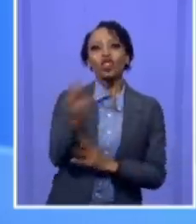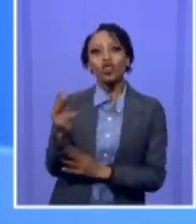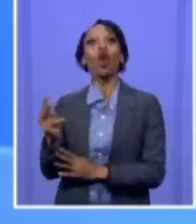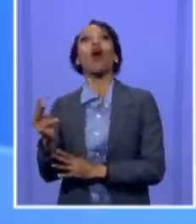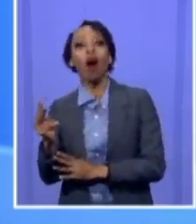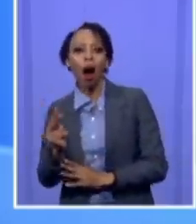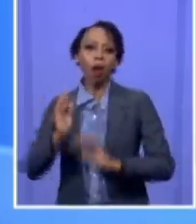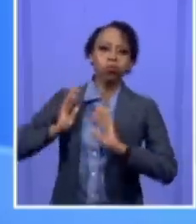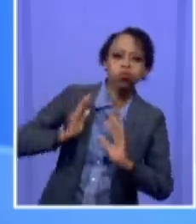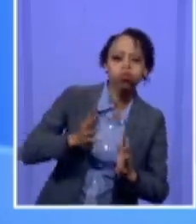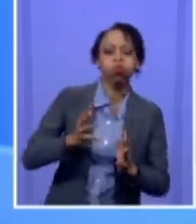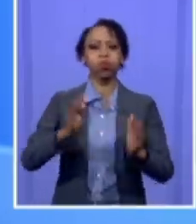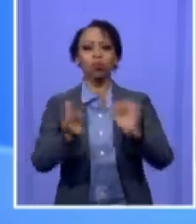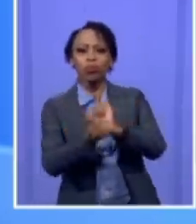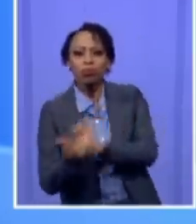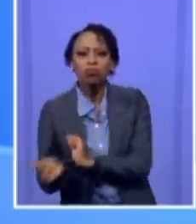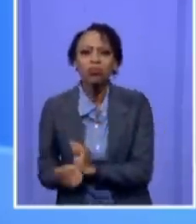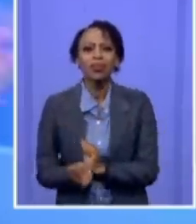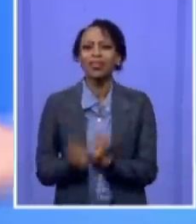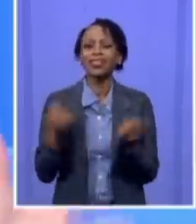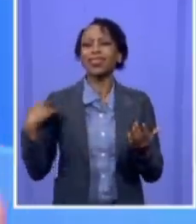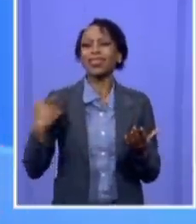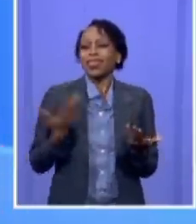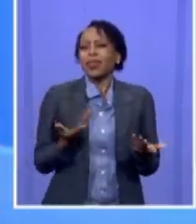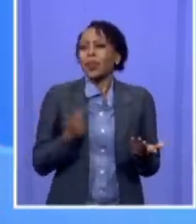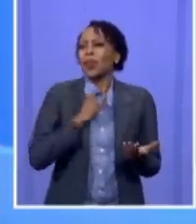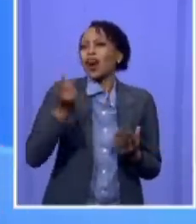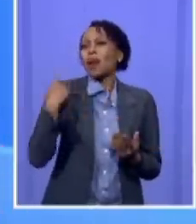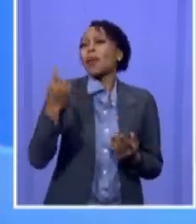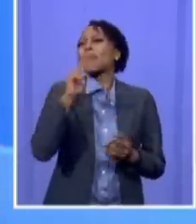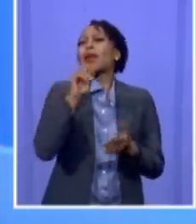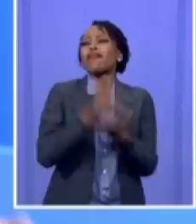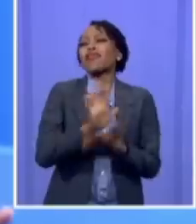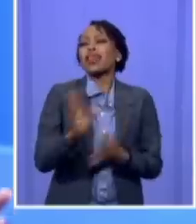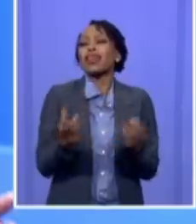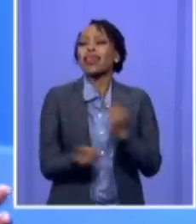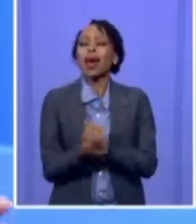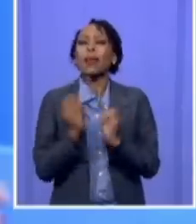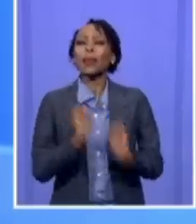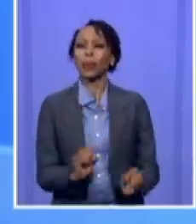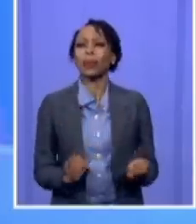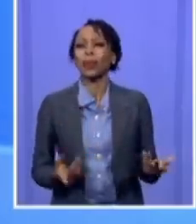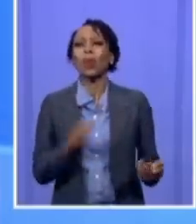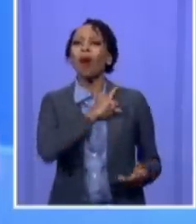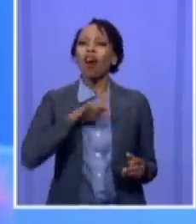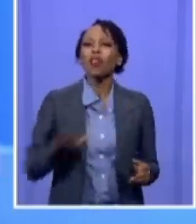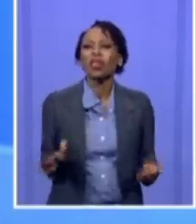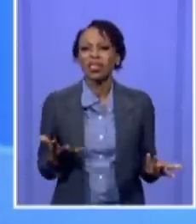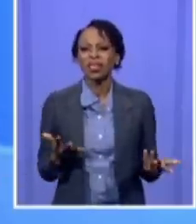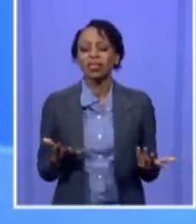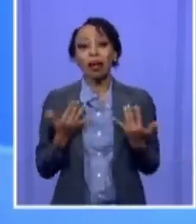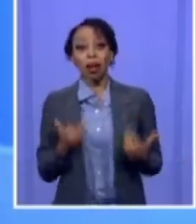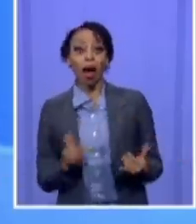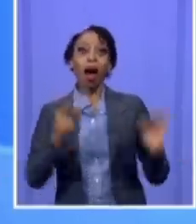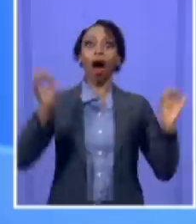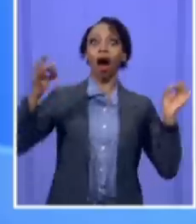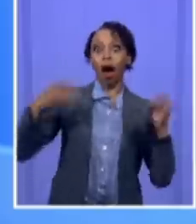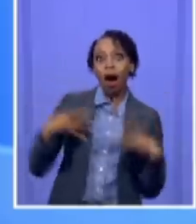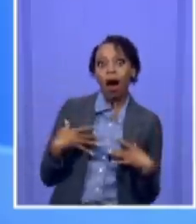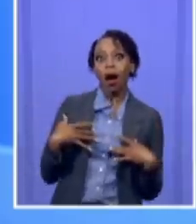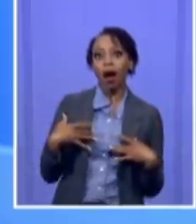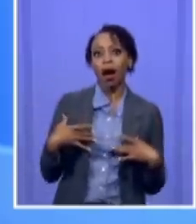force, when were those investigations done? As far back as 2015, and nothing has happened. Yeah. Now we want to act